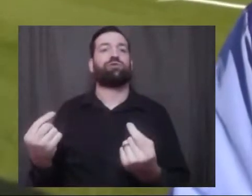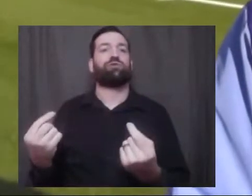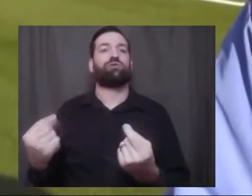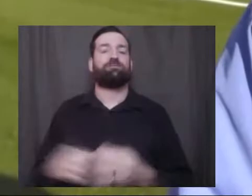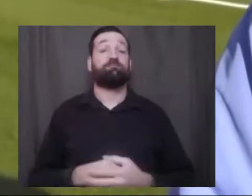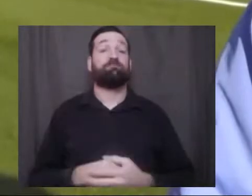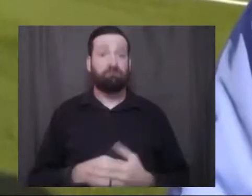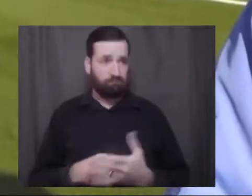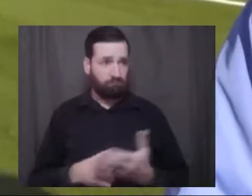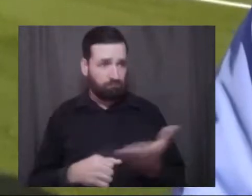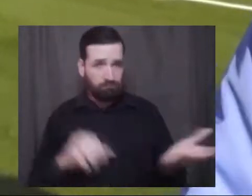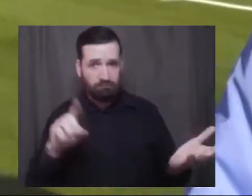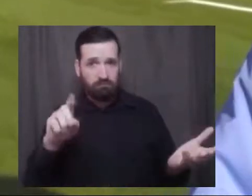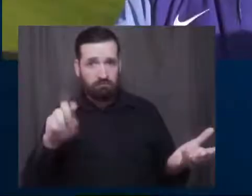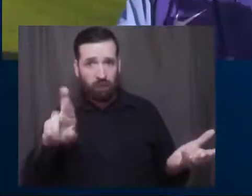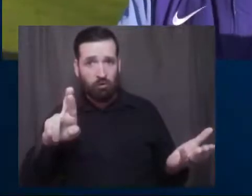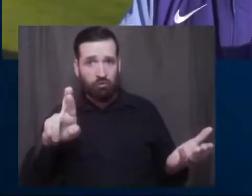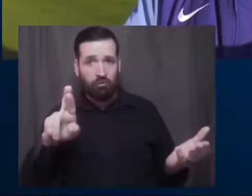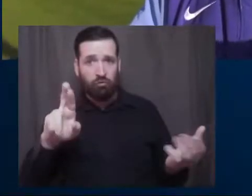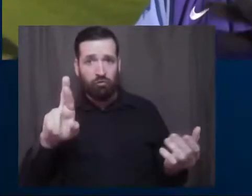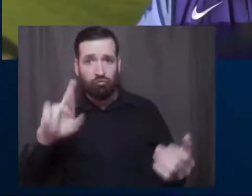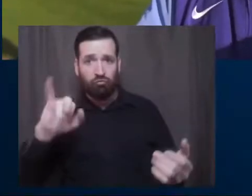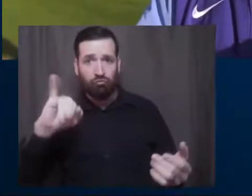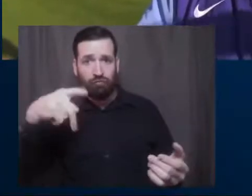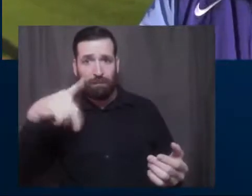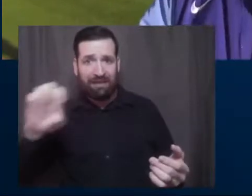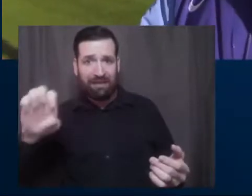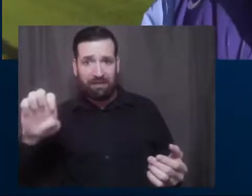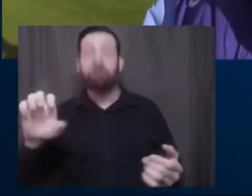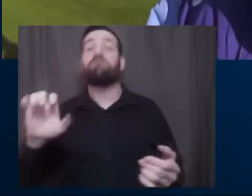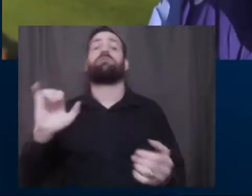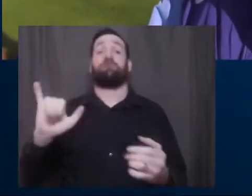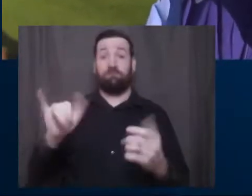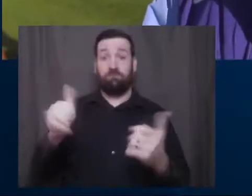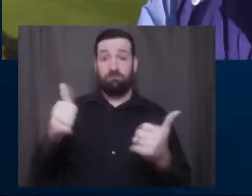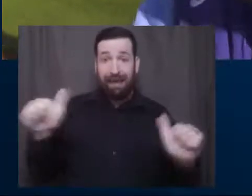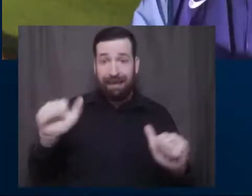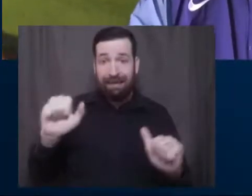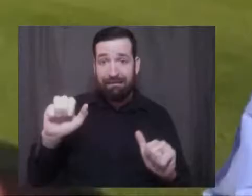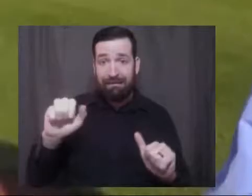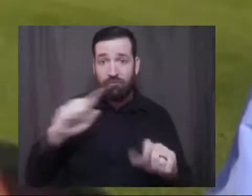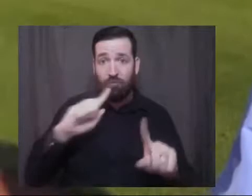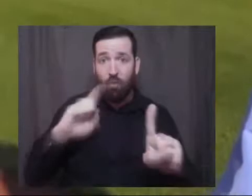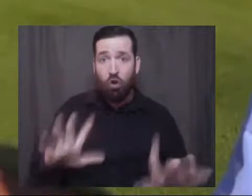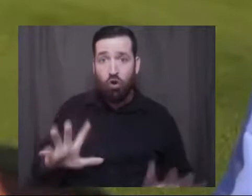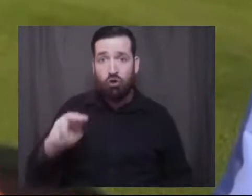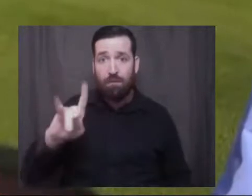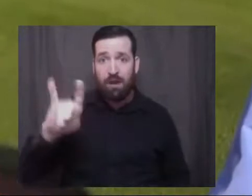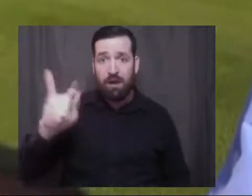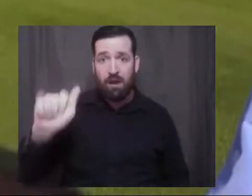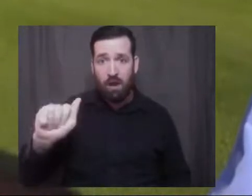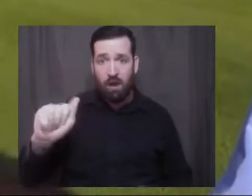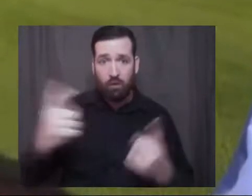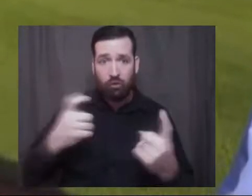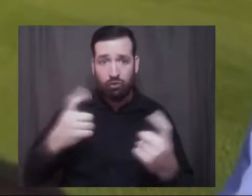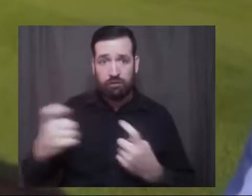to Dr. Rippey? We got a reporter. Do we have any reporter questions on the line? Let's get to those first.